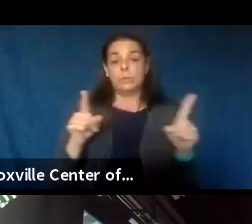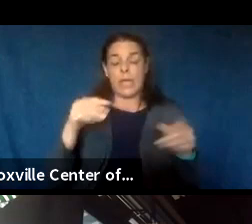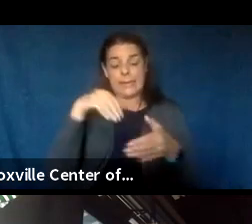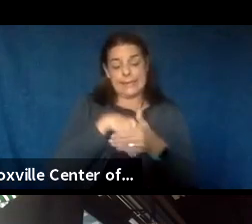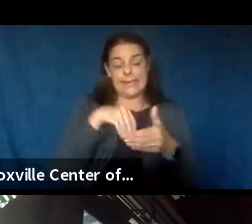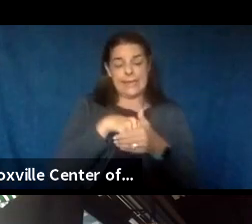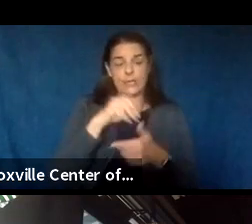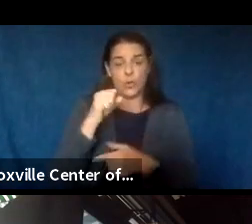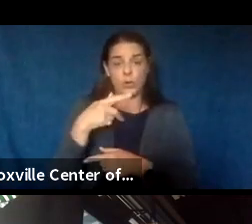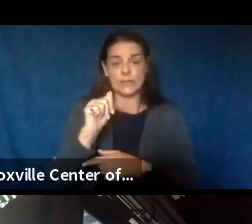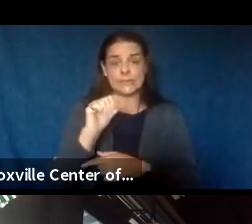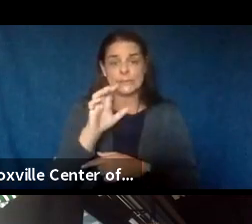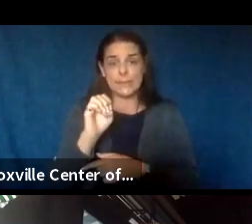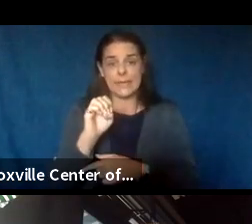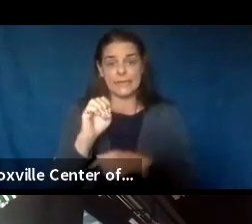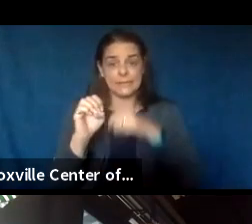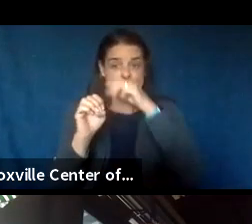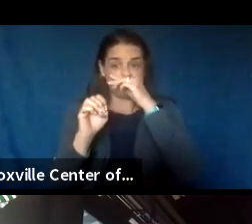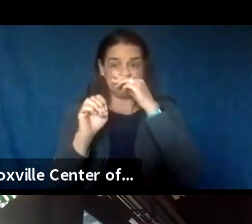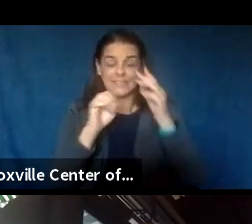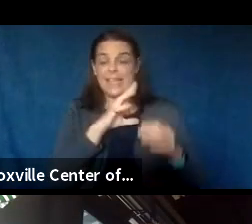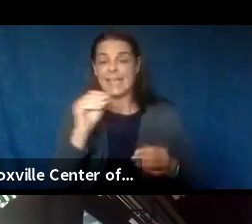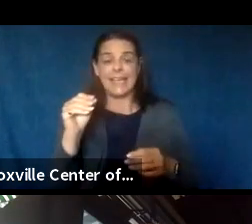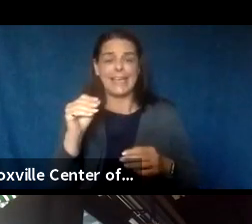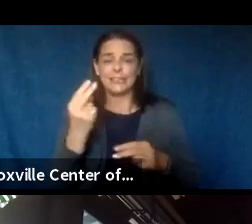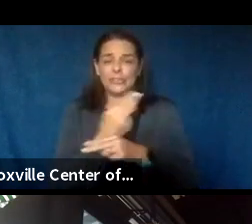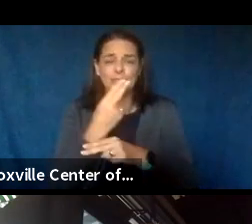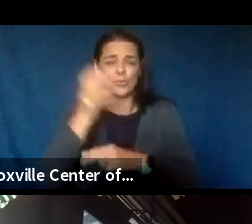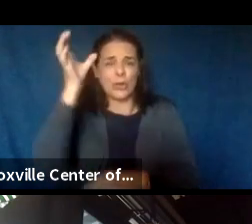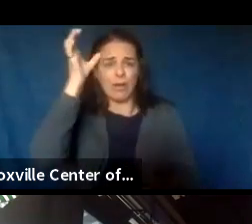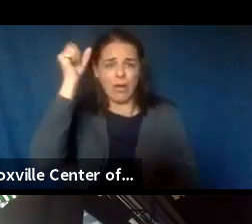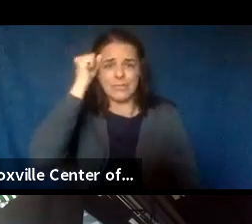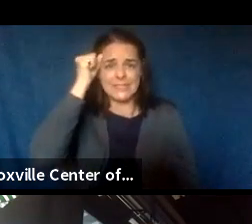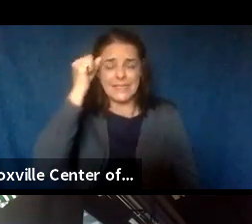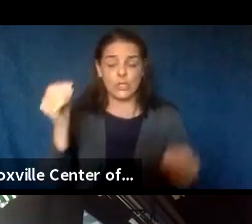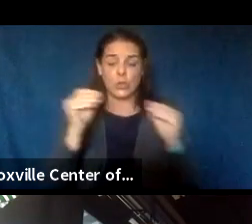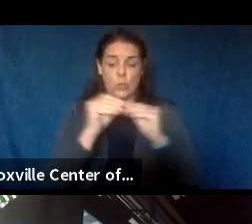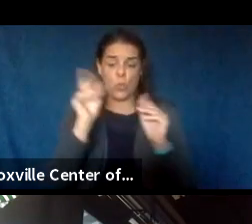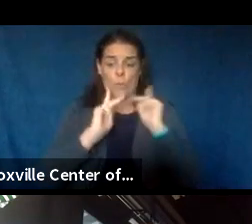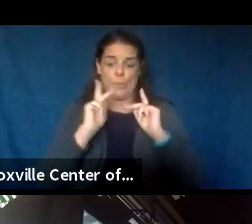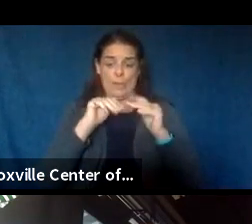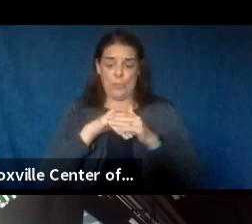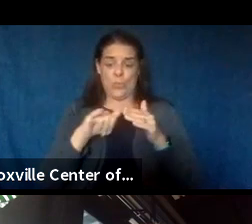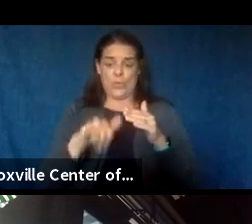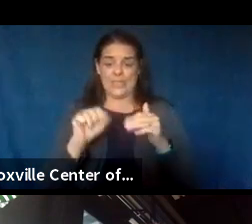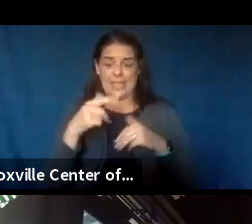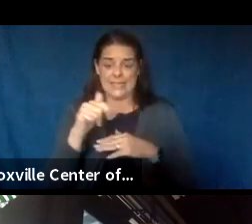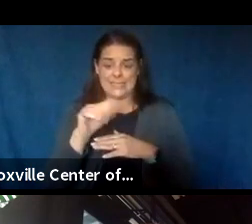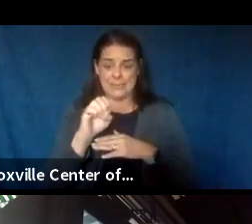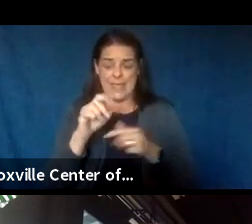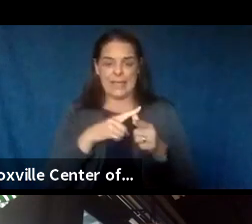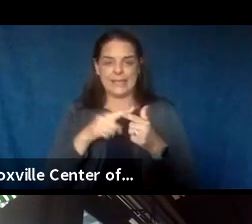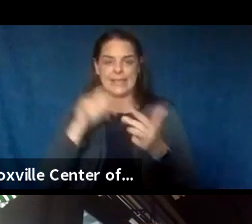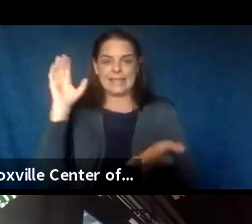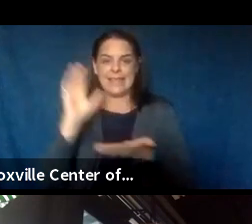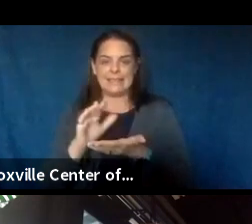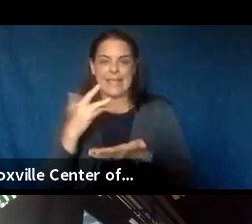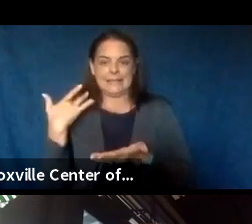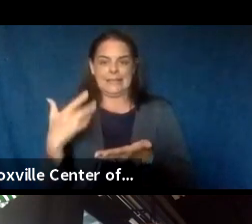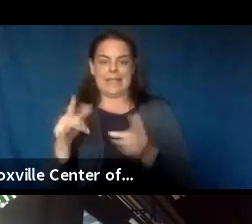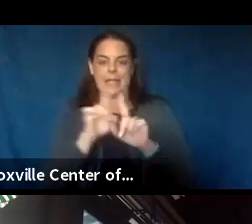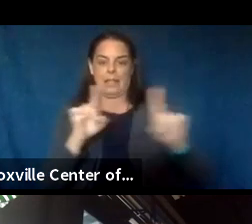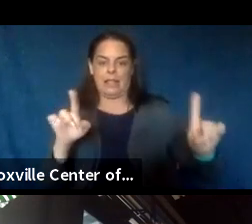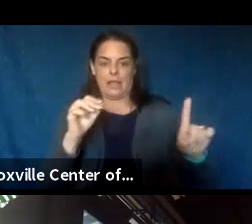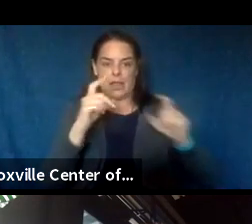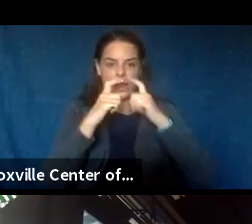indoor spaces and just using common sense, the more people you have, the less likely distancing and mask